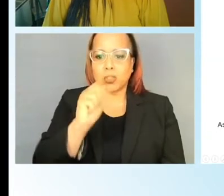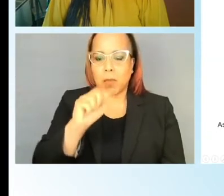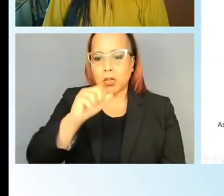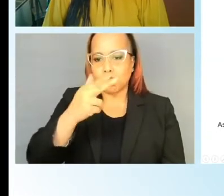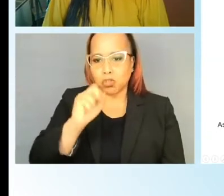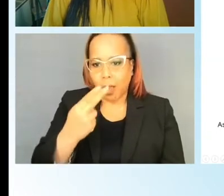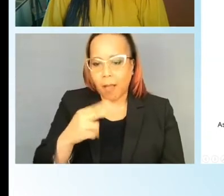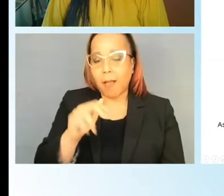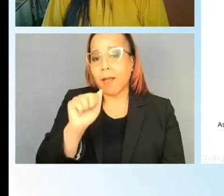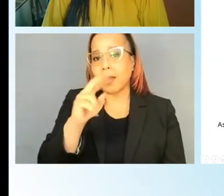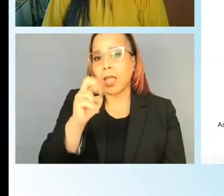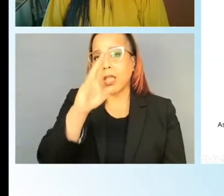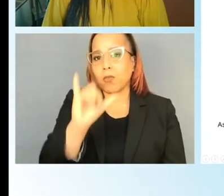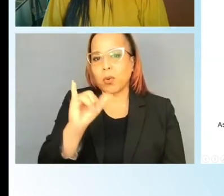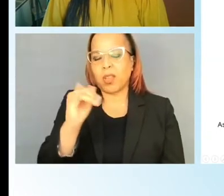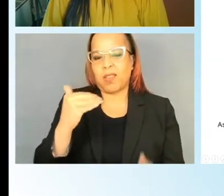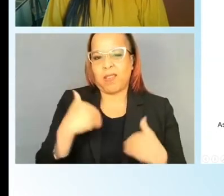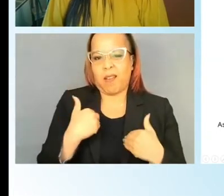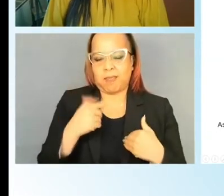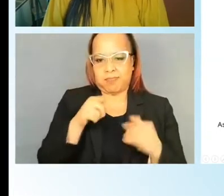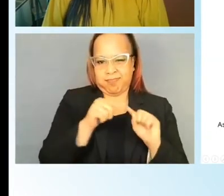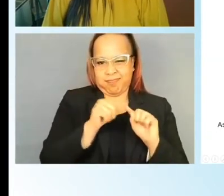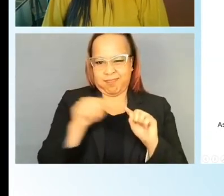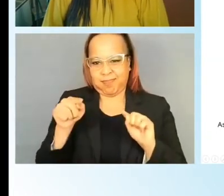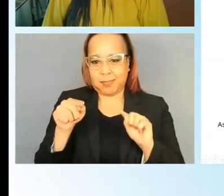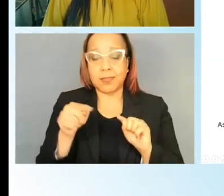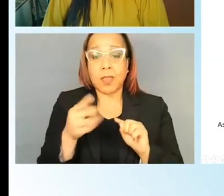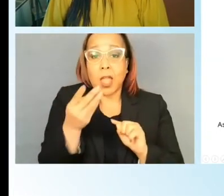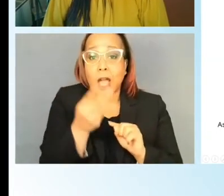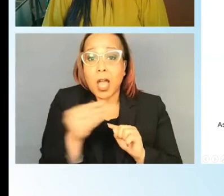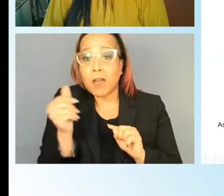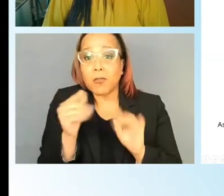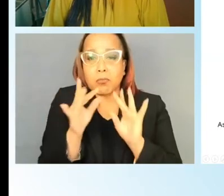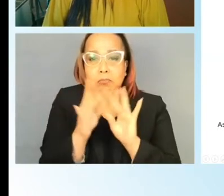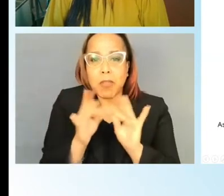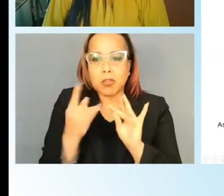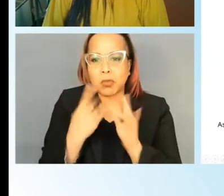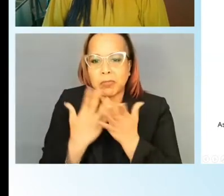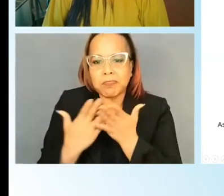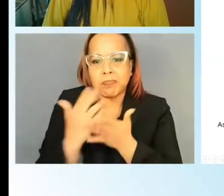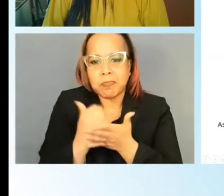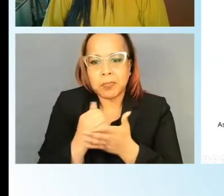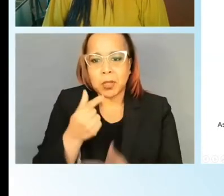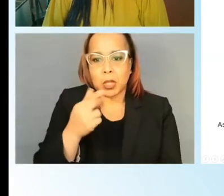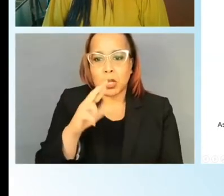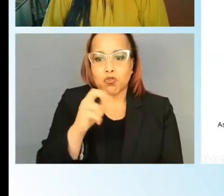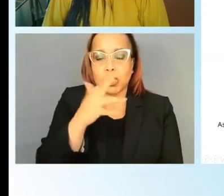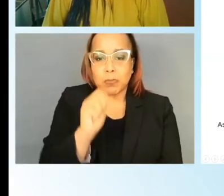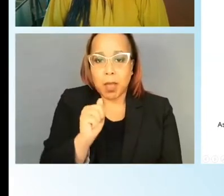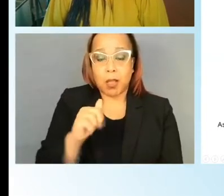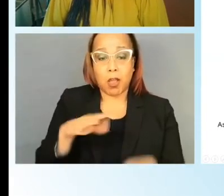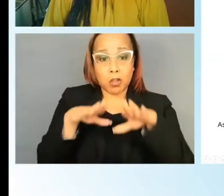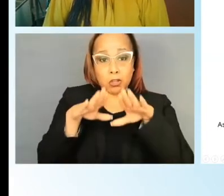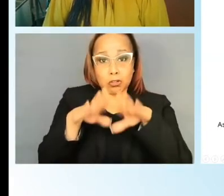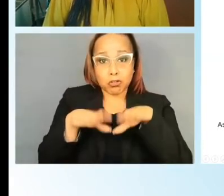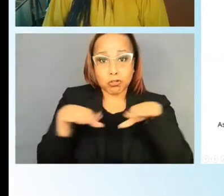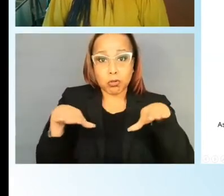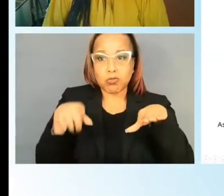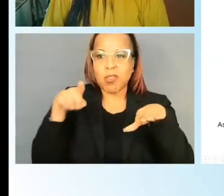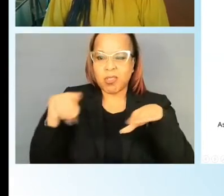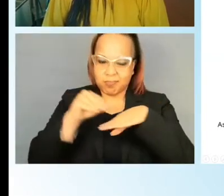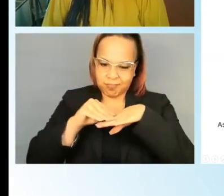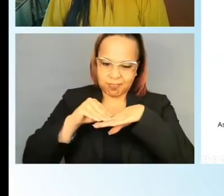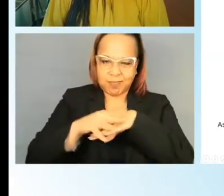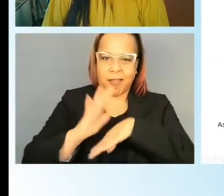Avery Young. And a few key messages from there. Grishma, children are the influencers of our